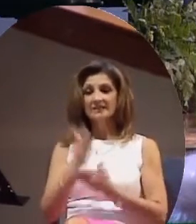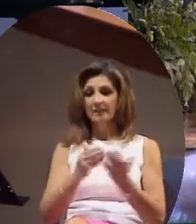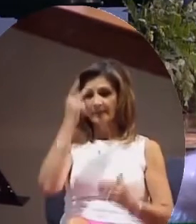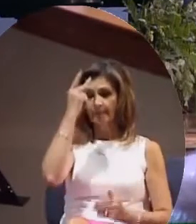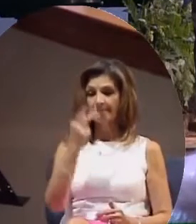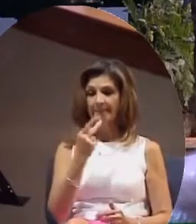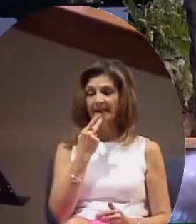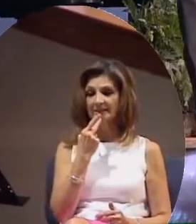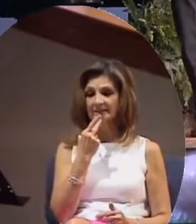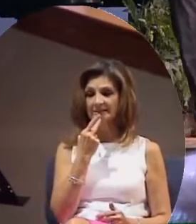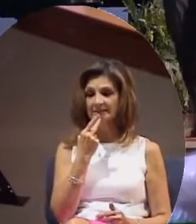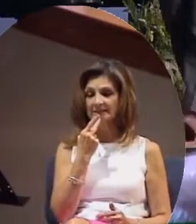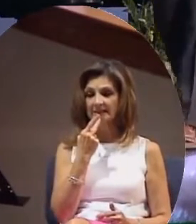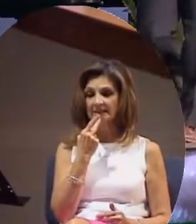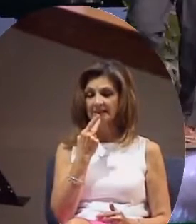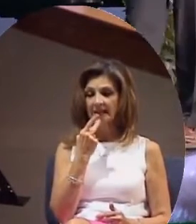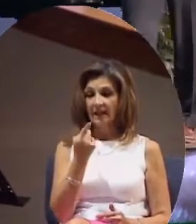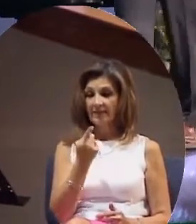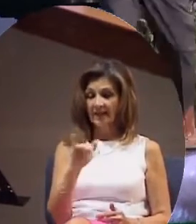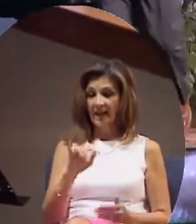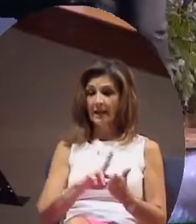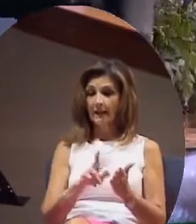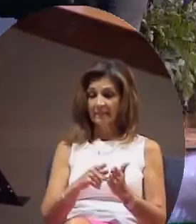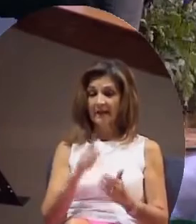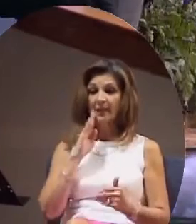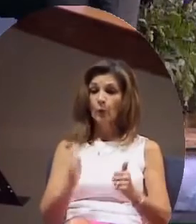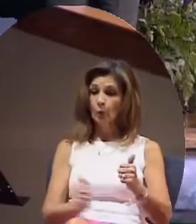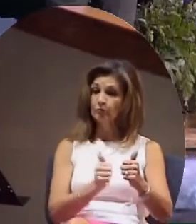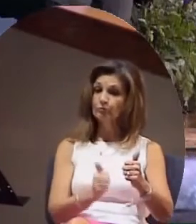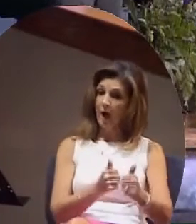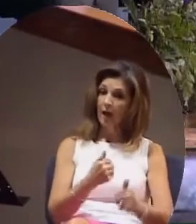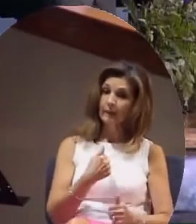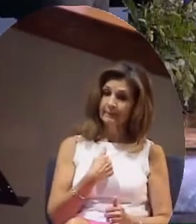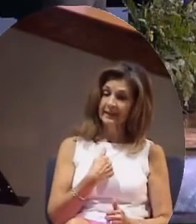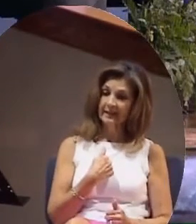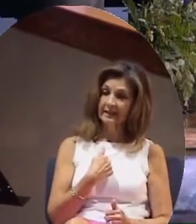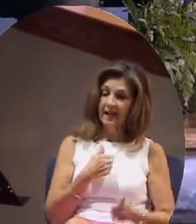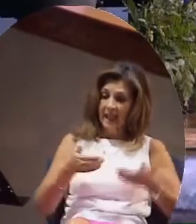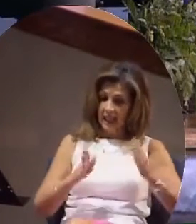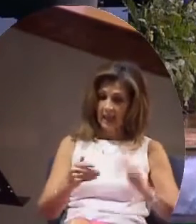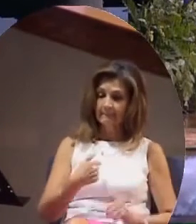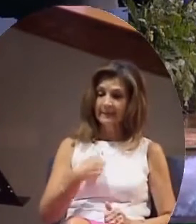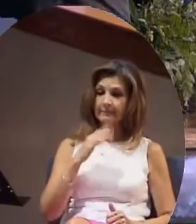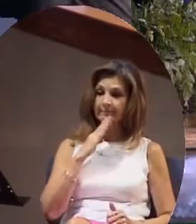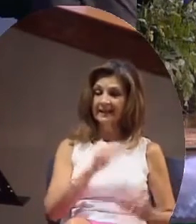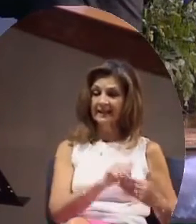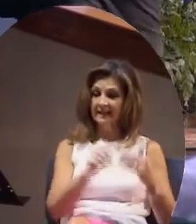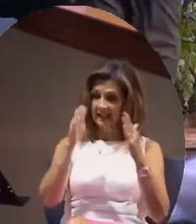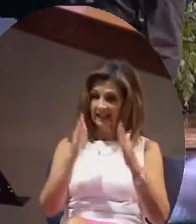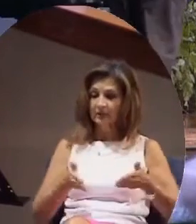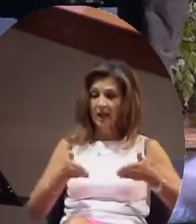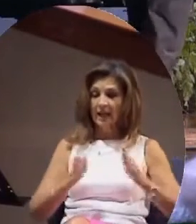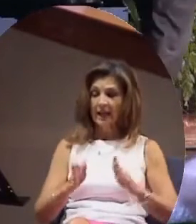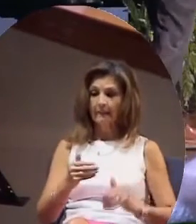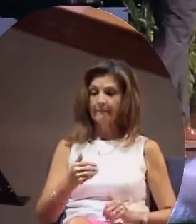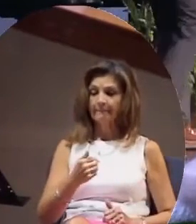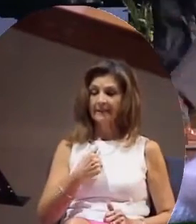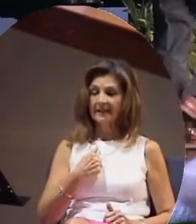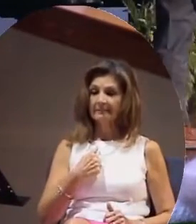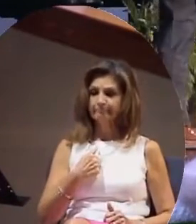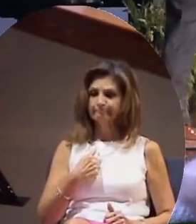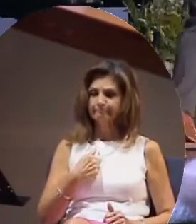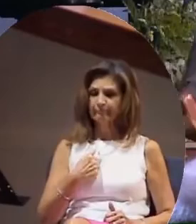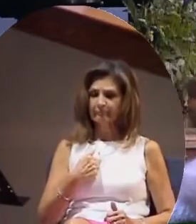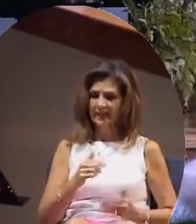parents, they meant that they was going to follow me. They was going to let me be the leader. They was going to hold my arms